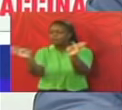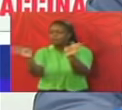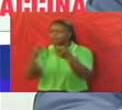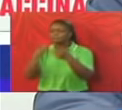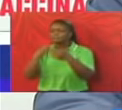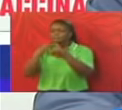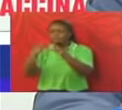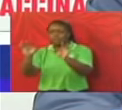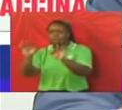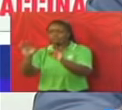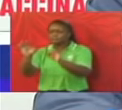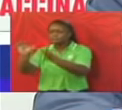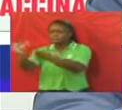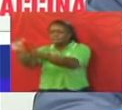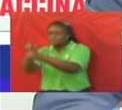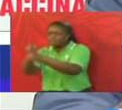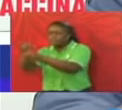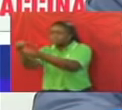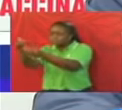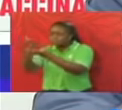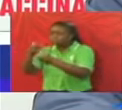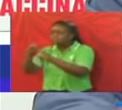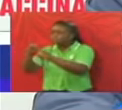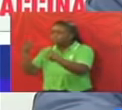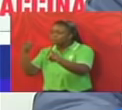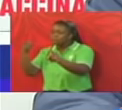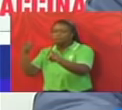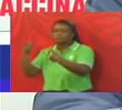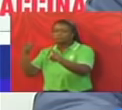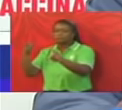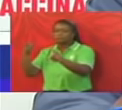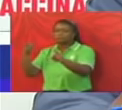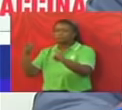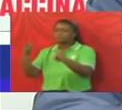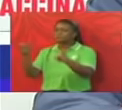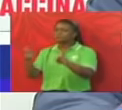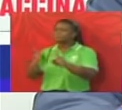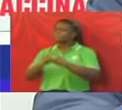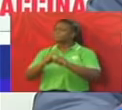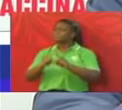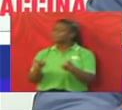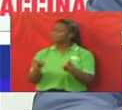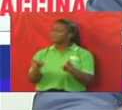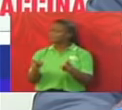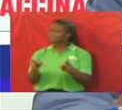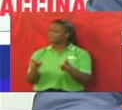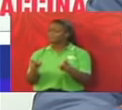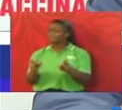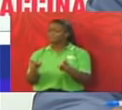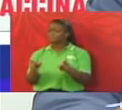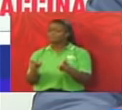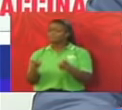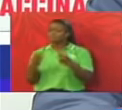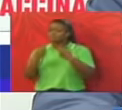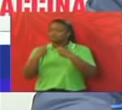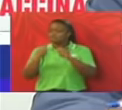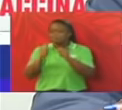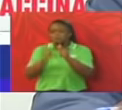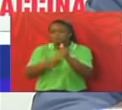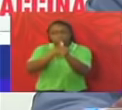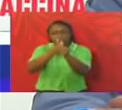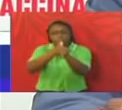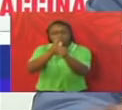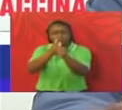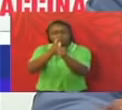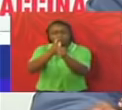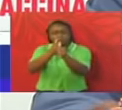place is the existing ESAVI, or the event supposedly attributable to vaccination information system,